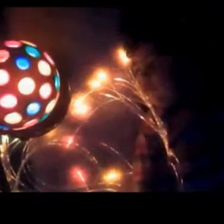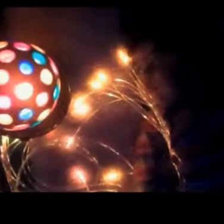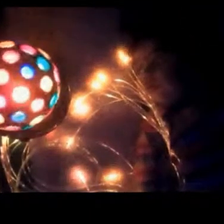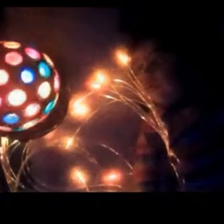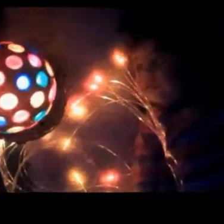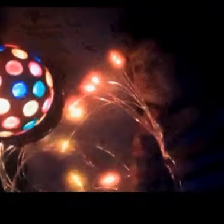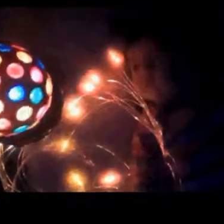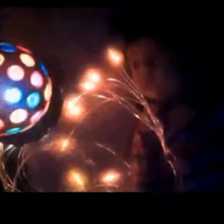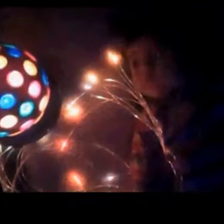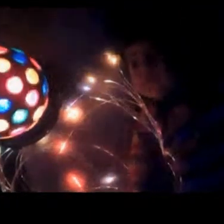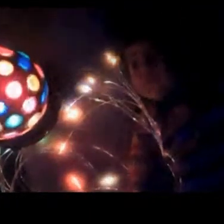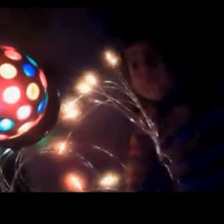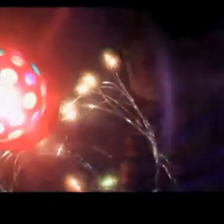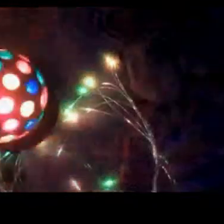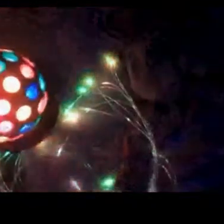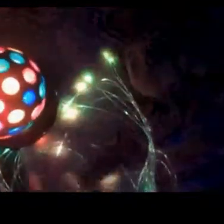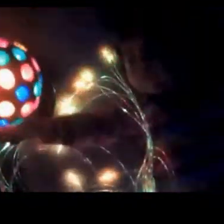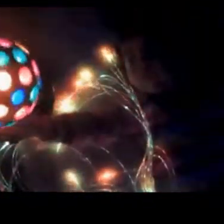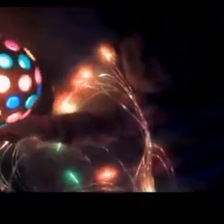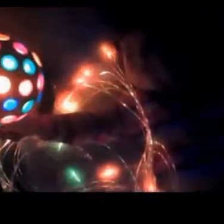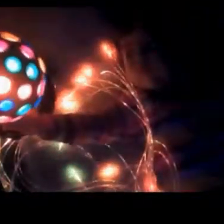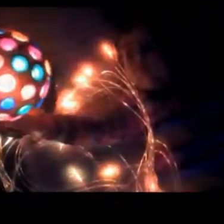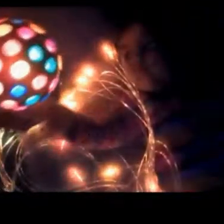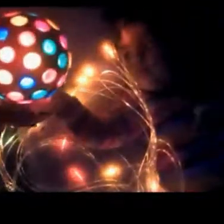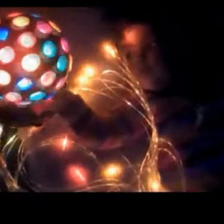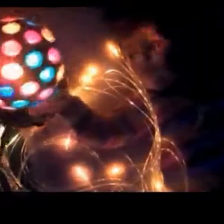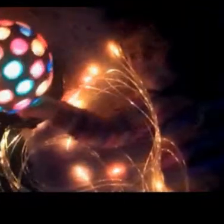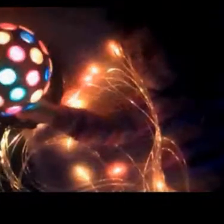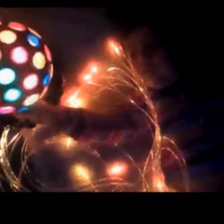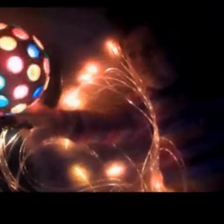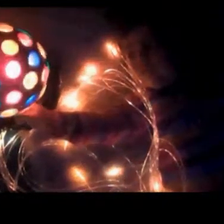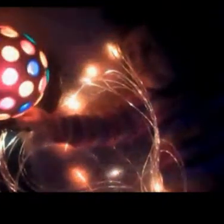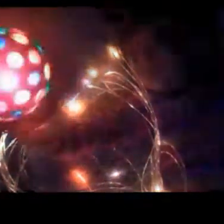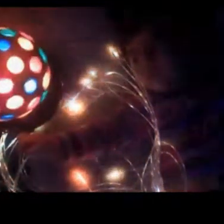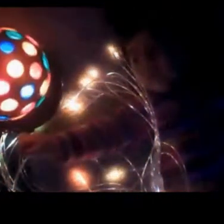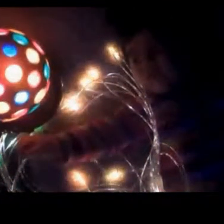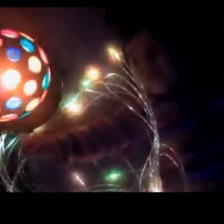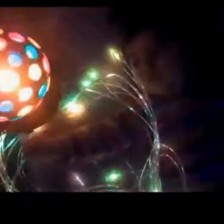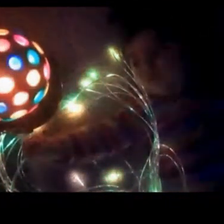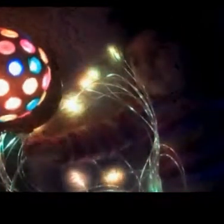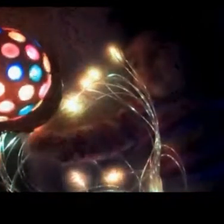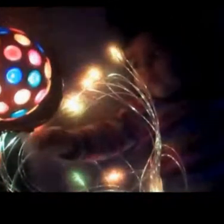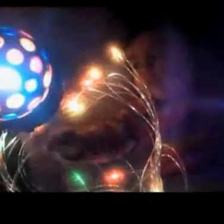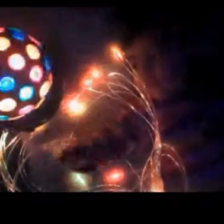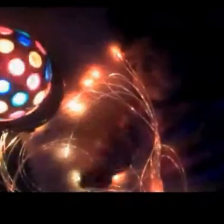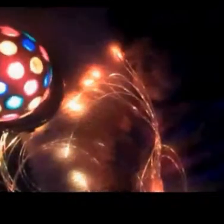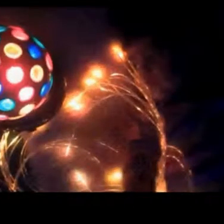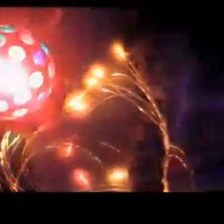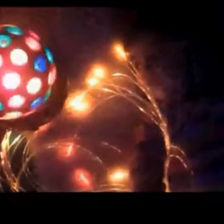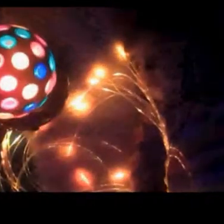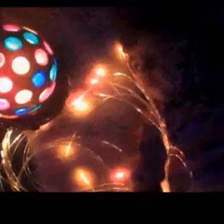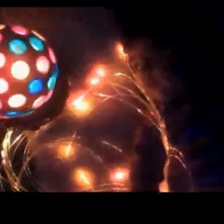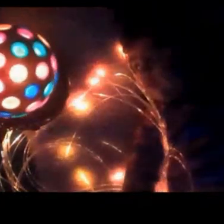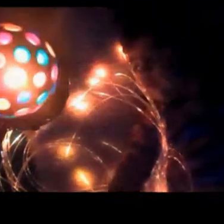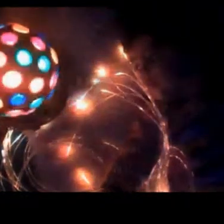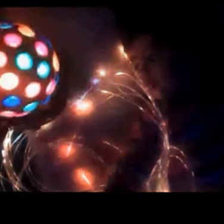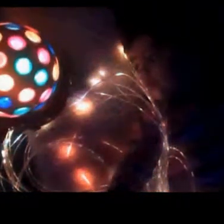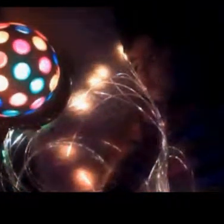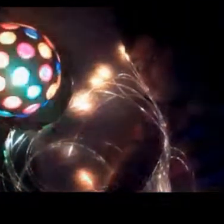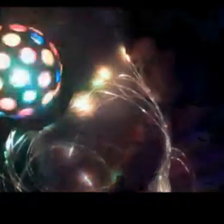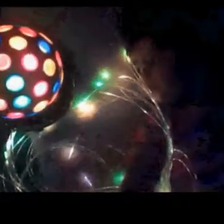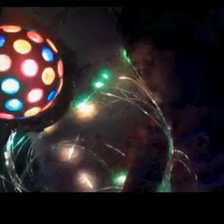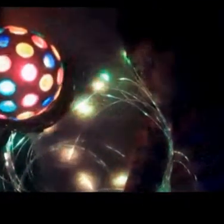Ava is lying in a dark room with fibre optic lights and a disco ball. She turns towards the